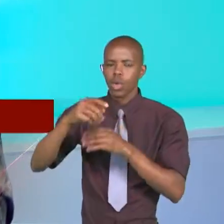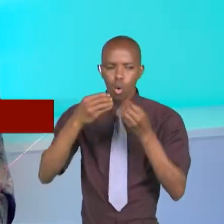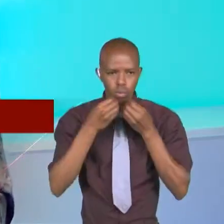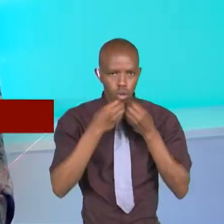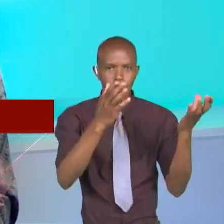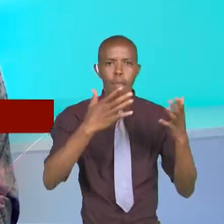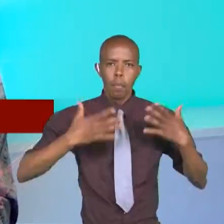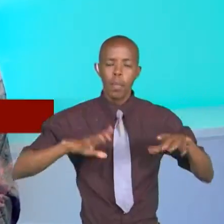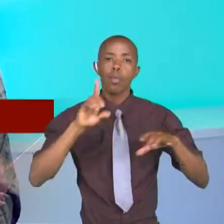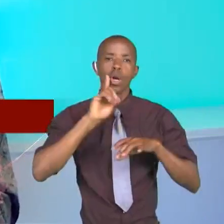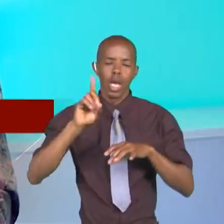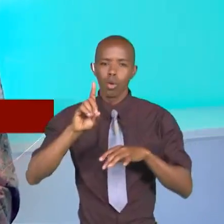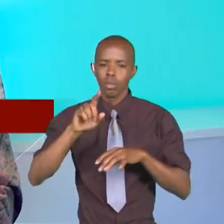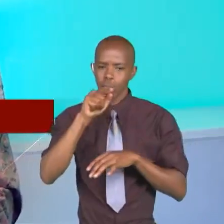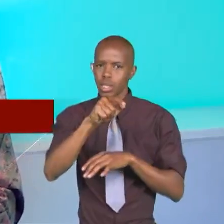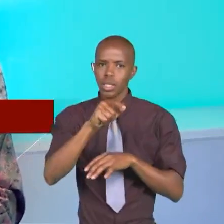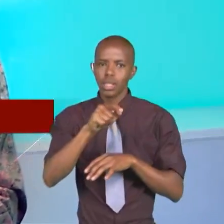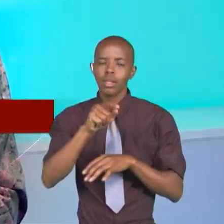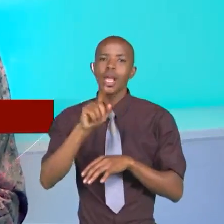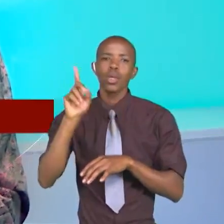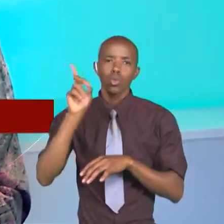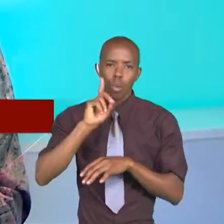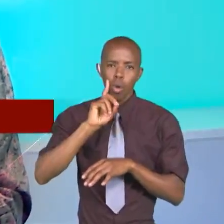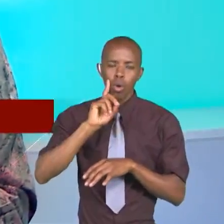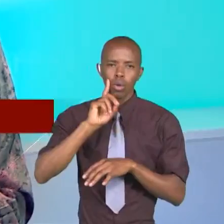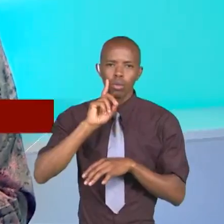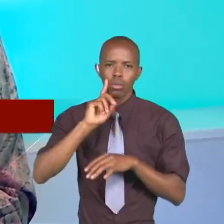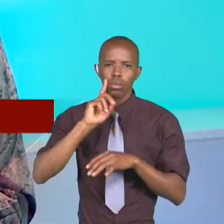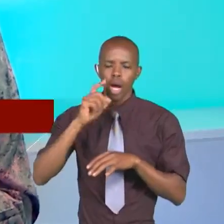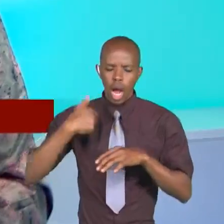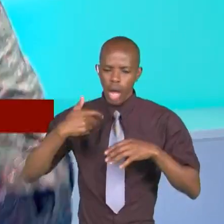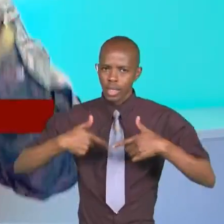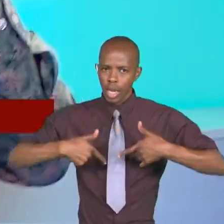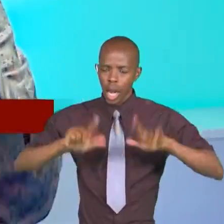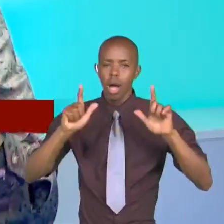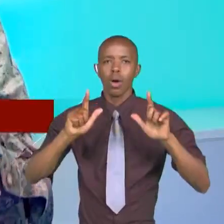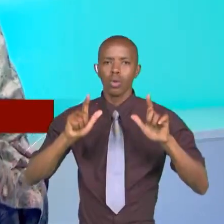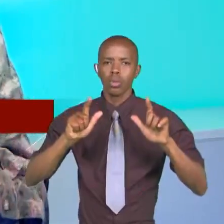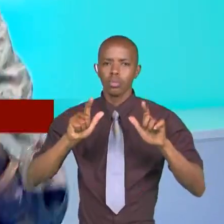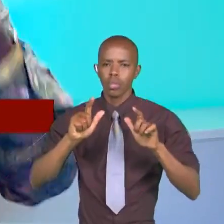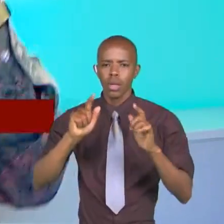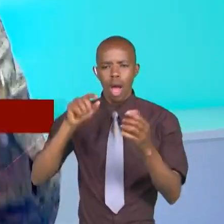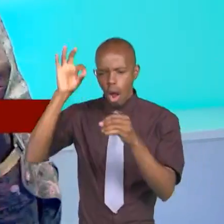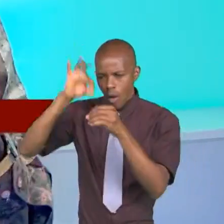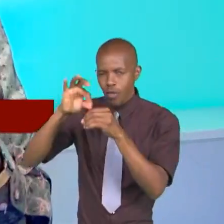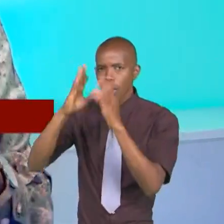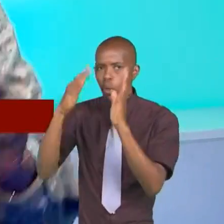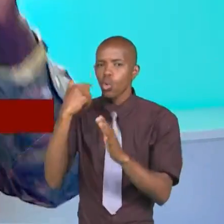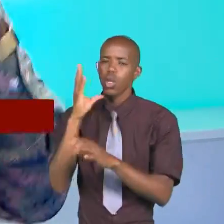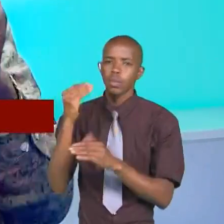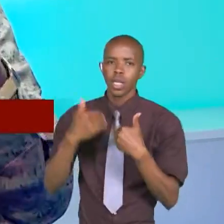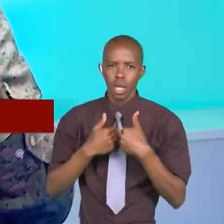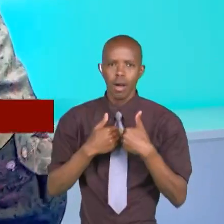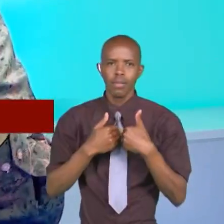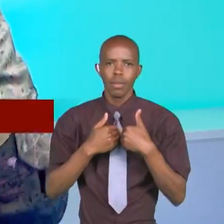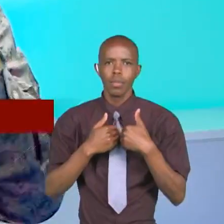Nairobi, this is a big case study. Tomorrow, let us decisively go for a person that we have an experience. He can